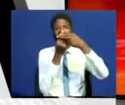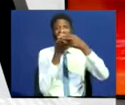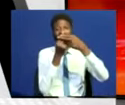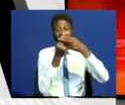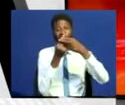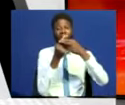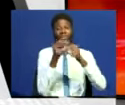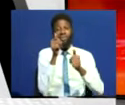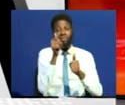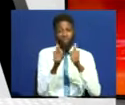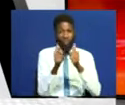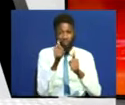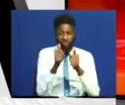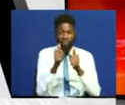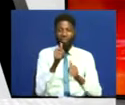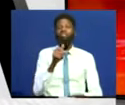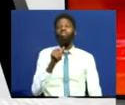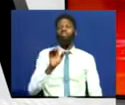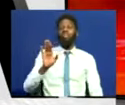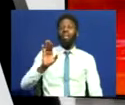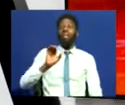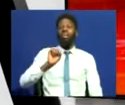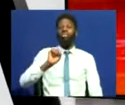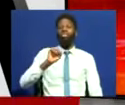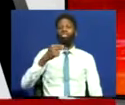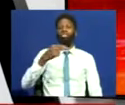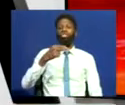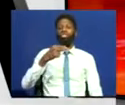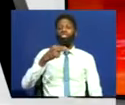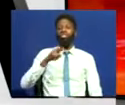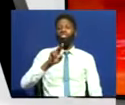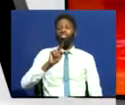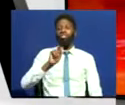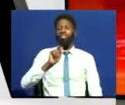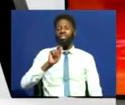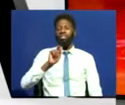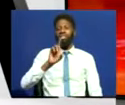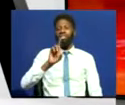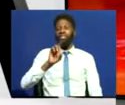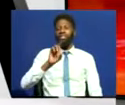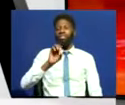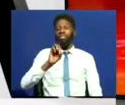the hashtag of a shutdown Kenya. Of course, peaceful processions will be held from the